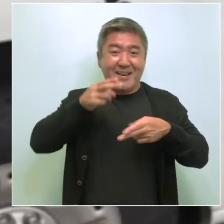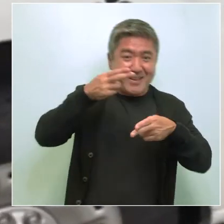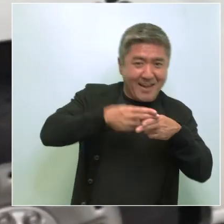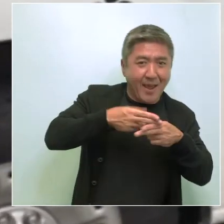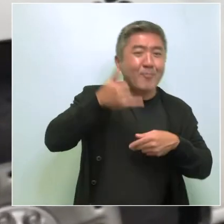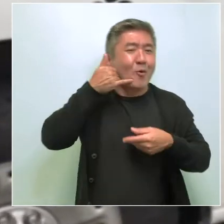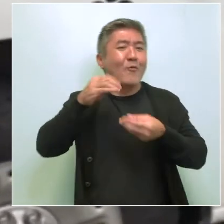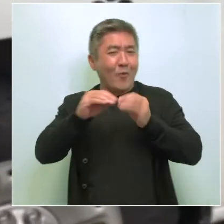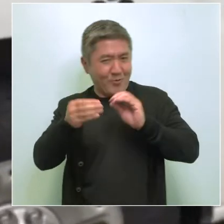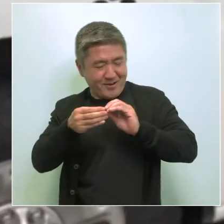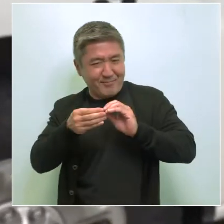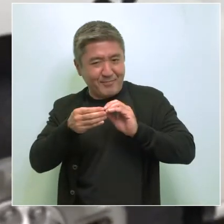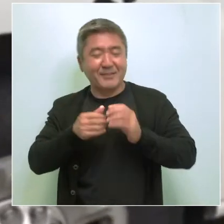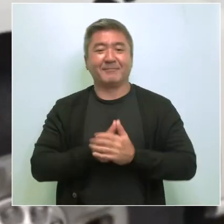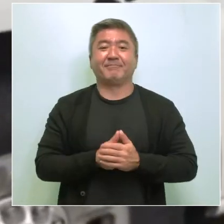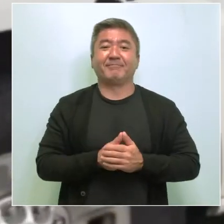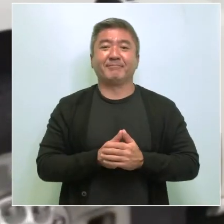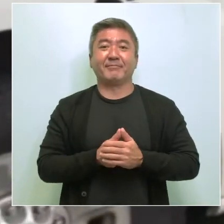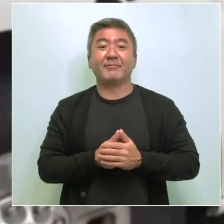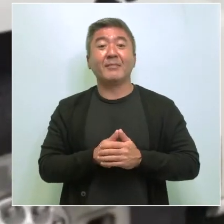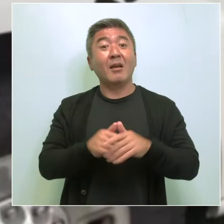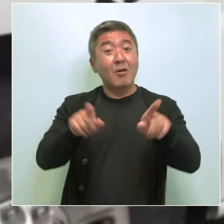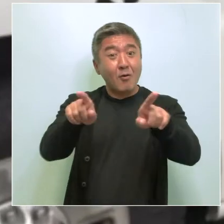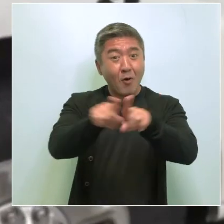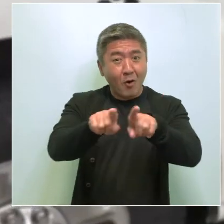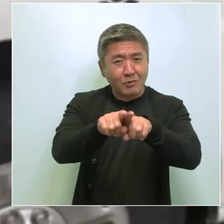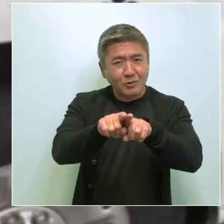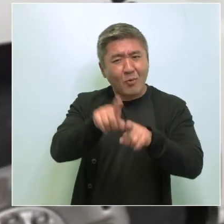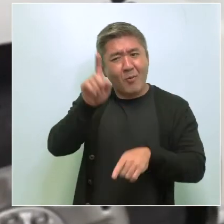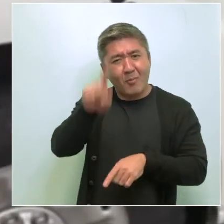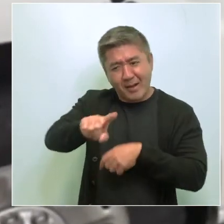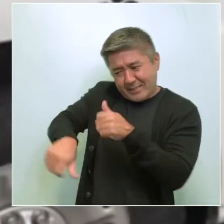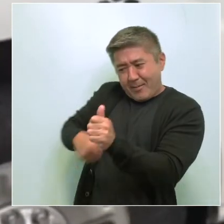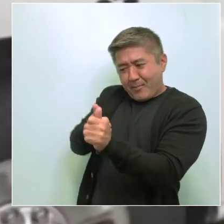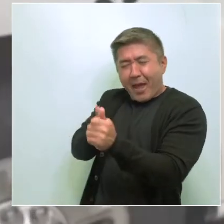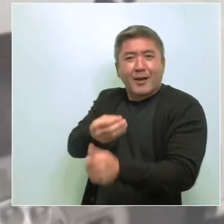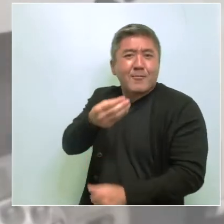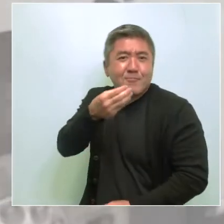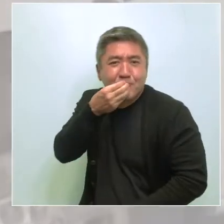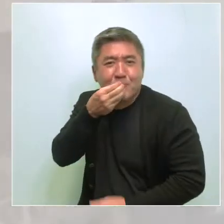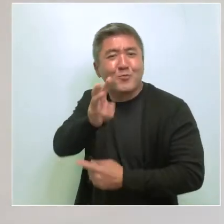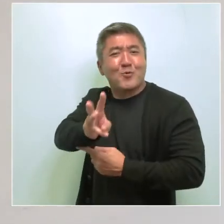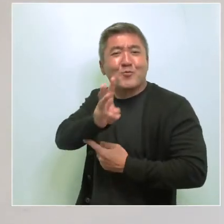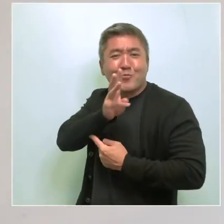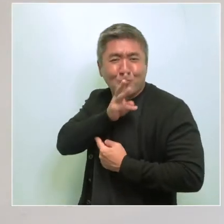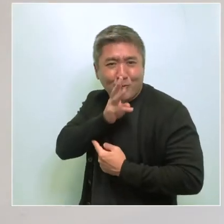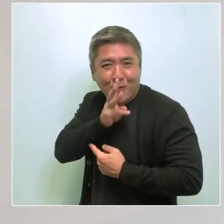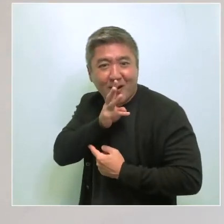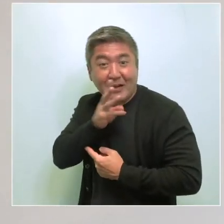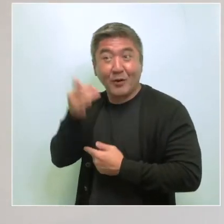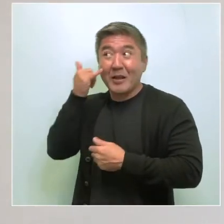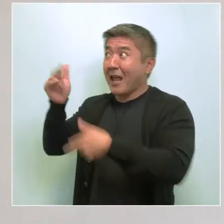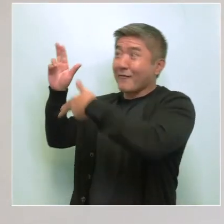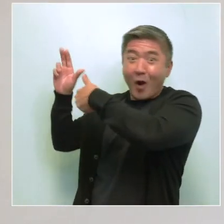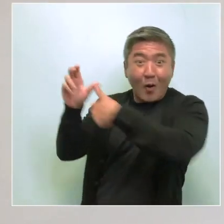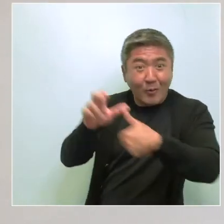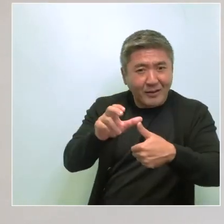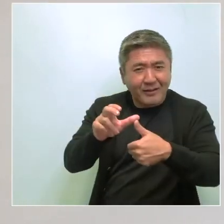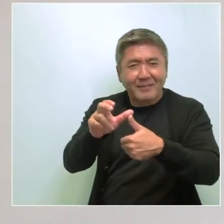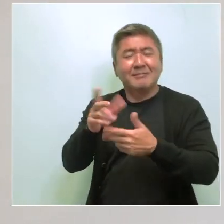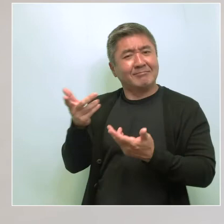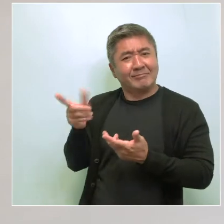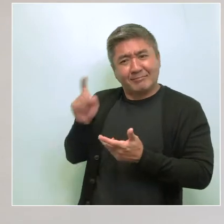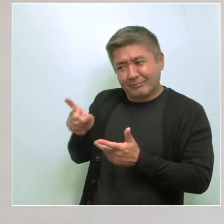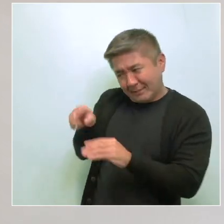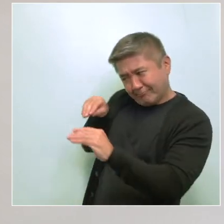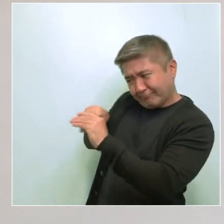animal ID tag on your dog with your phone number on it to make it easy. Also have food prepared for your animal and water, like you would for you